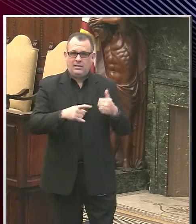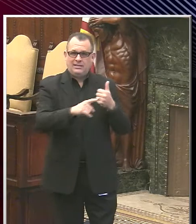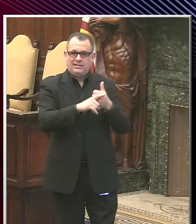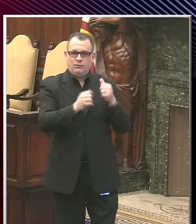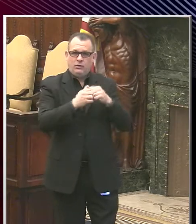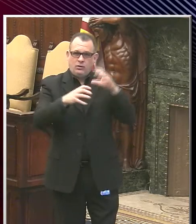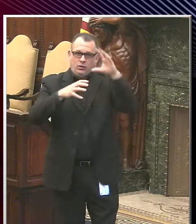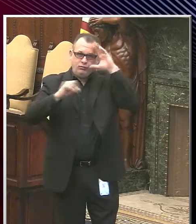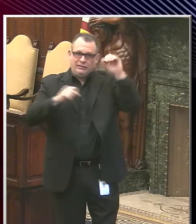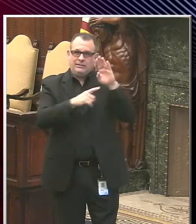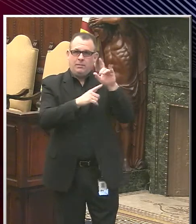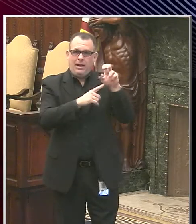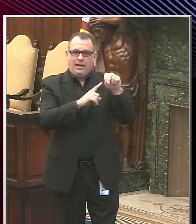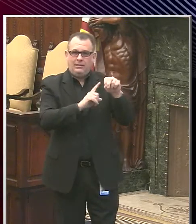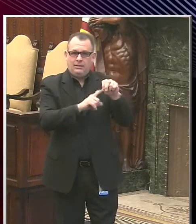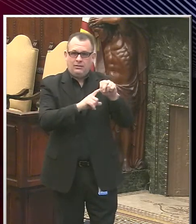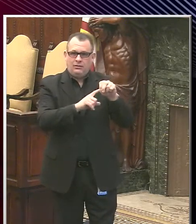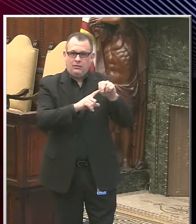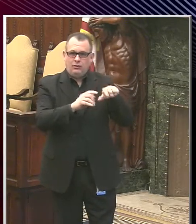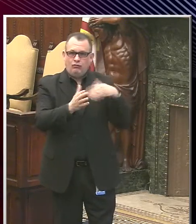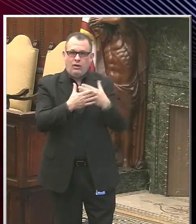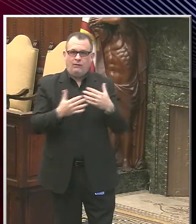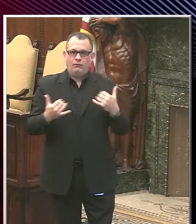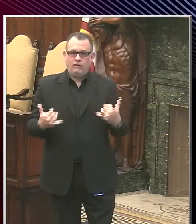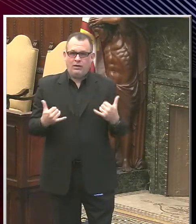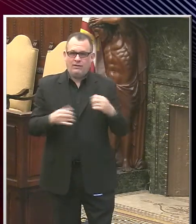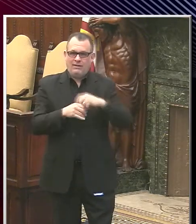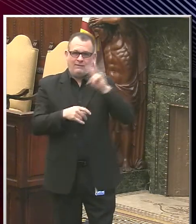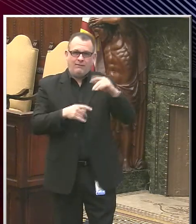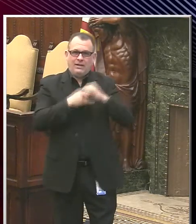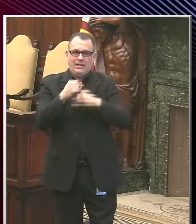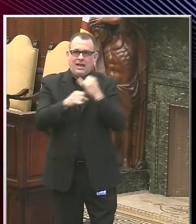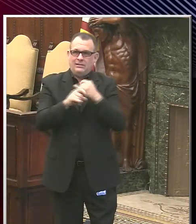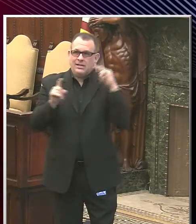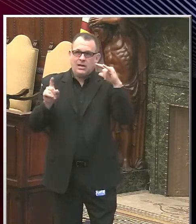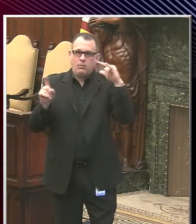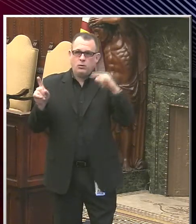who is arriving at this hour at Philadelphia International Airport.